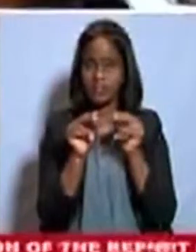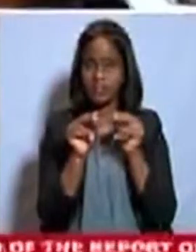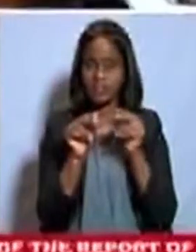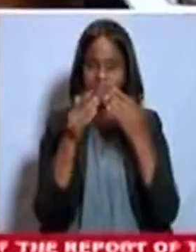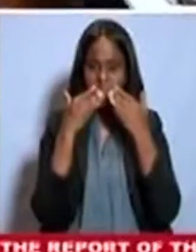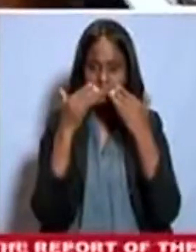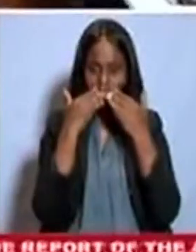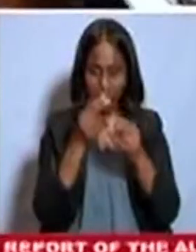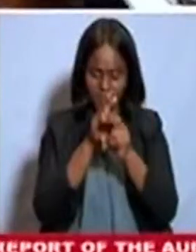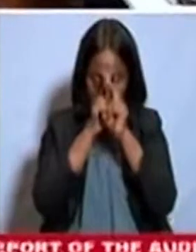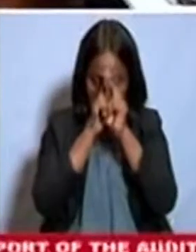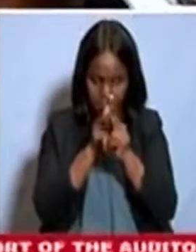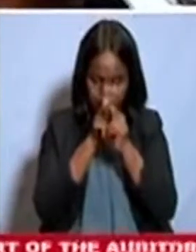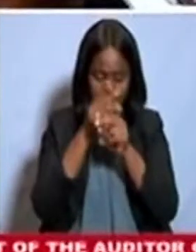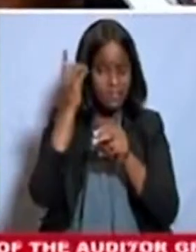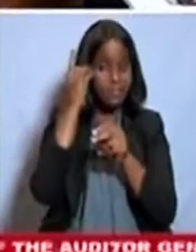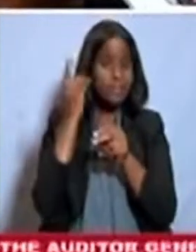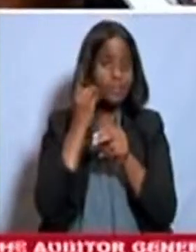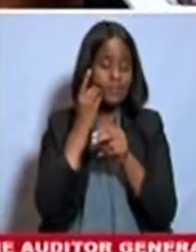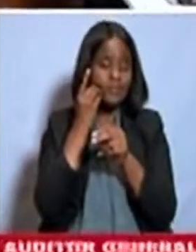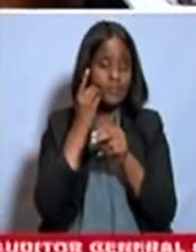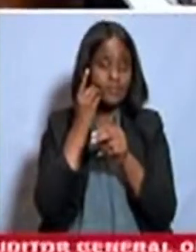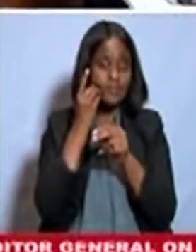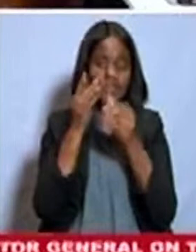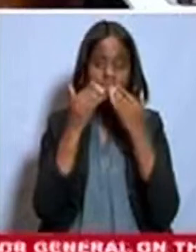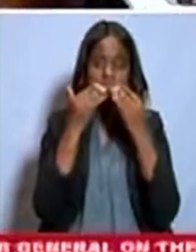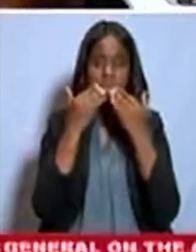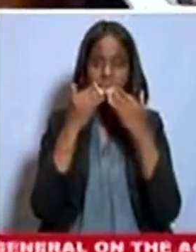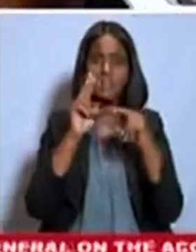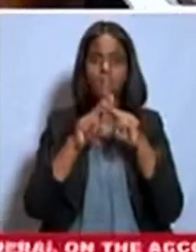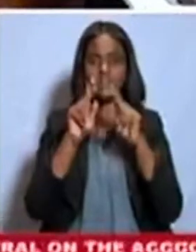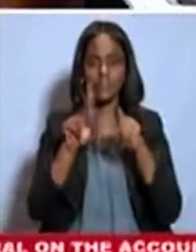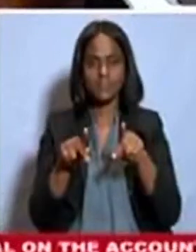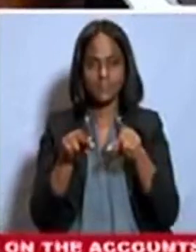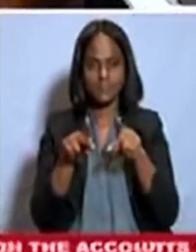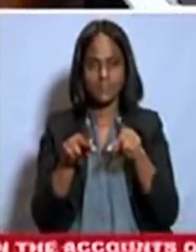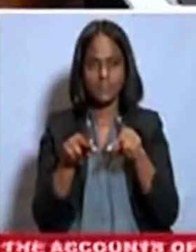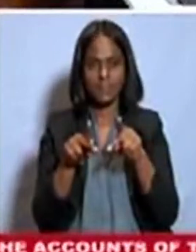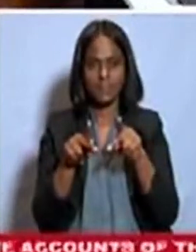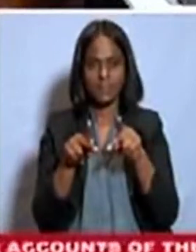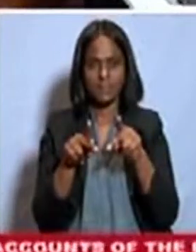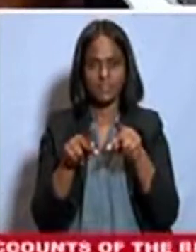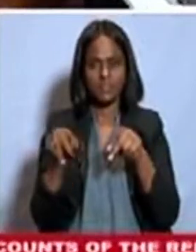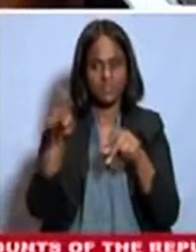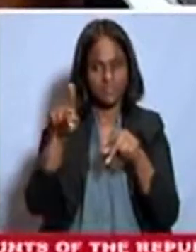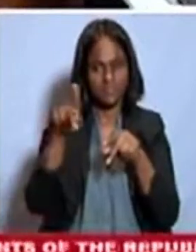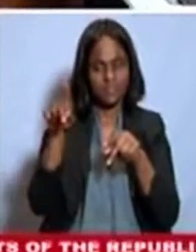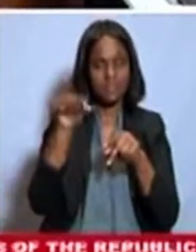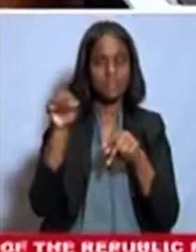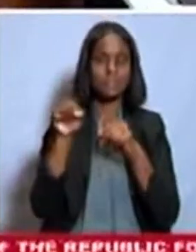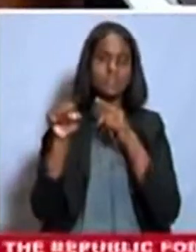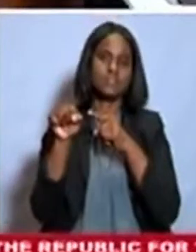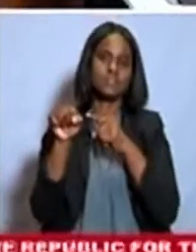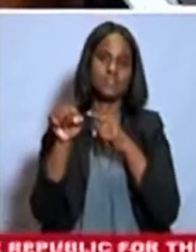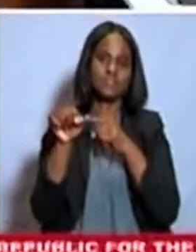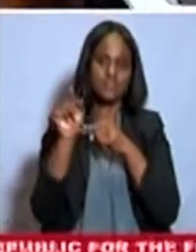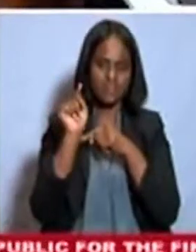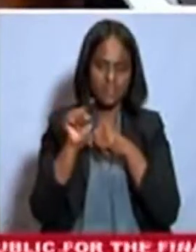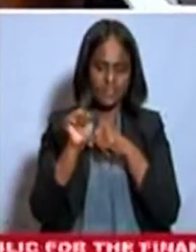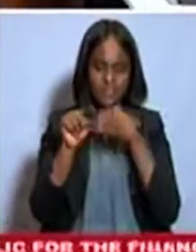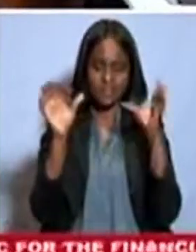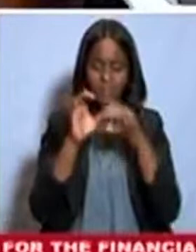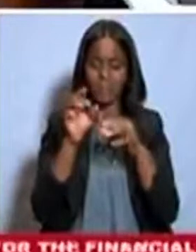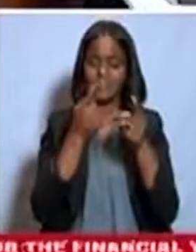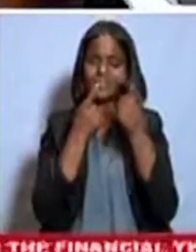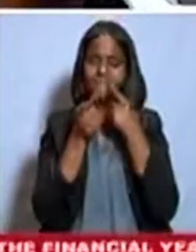Thank you, Honorable Daka. Thank you, Chairperson. Controlling officer, this is a committee of facts.